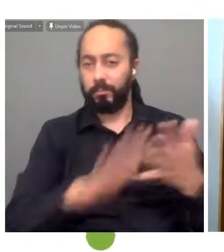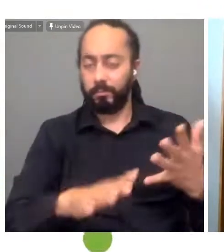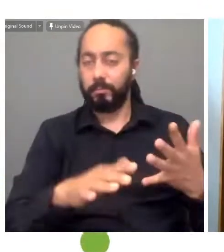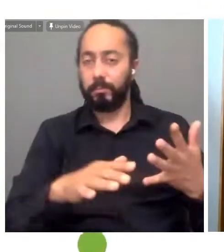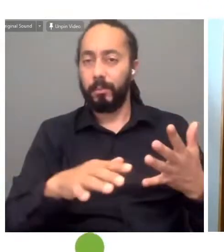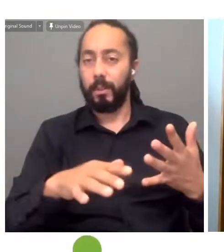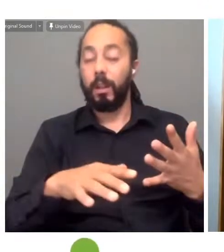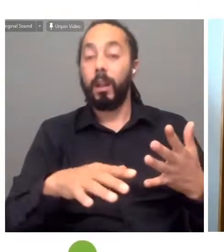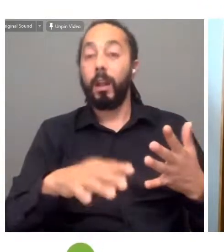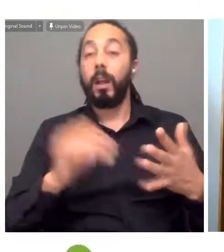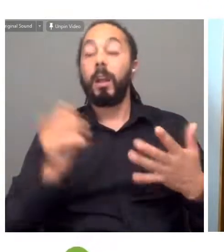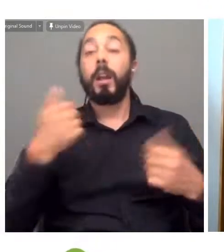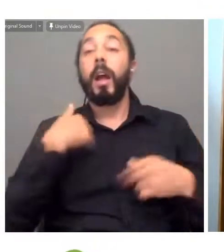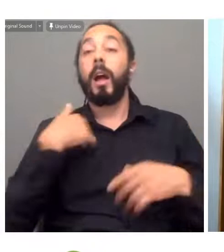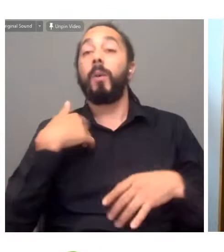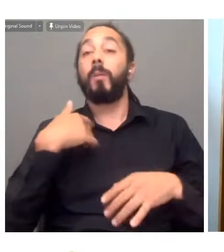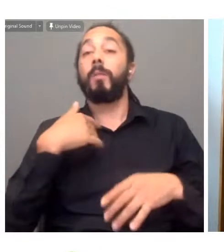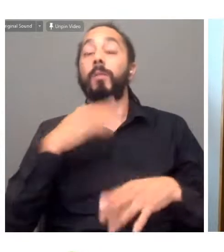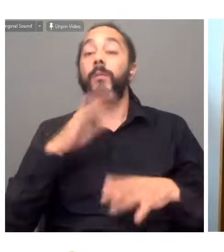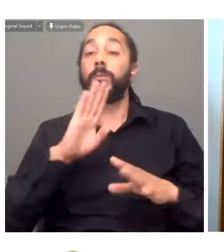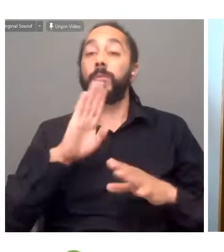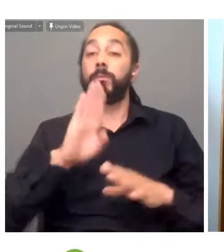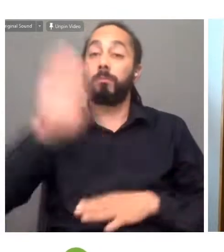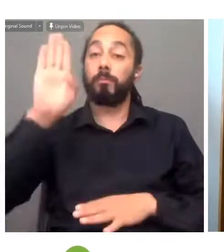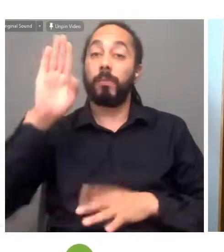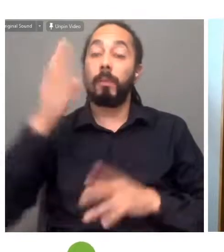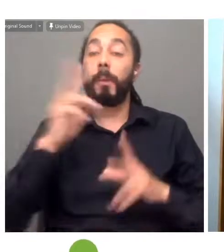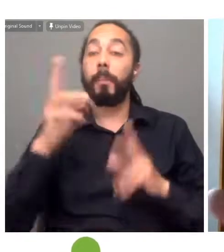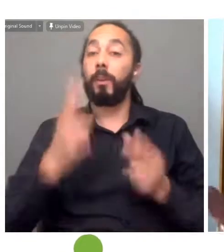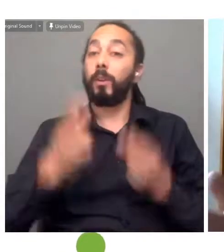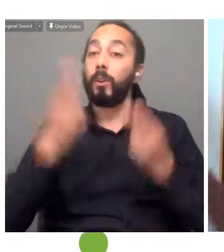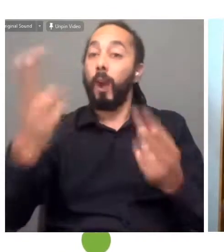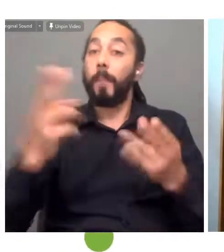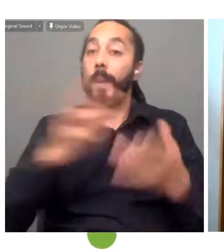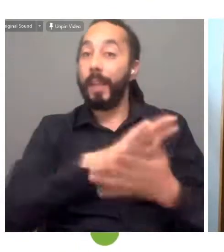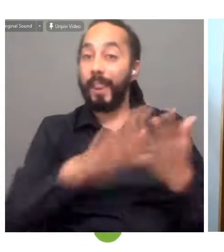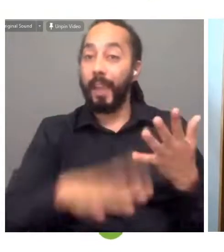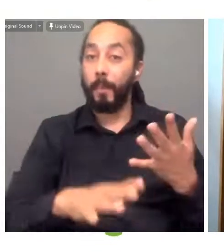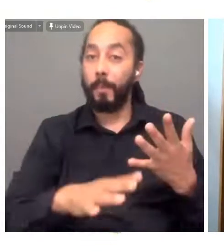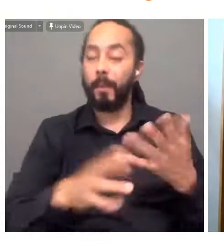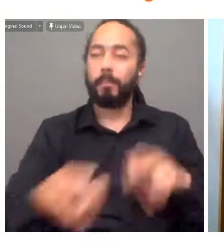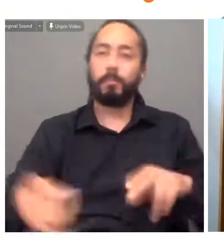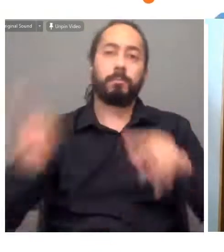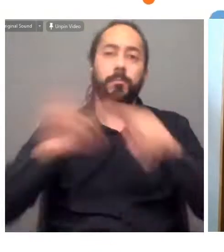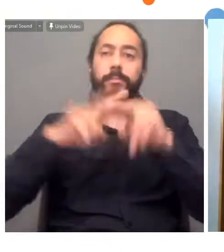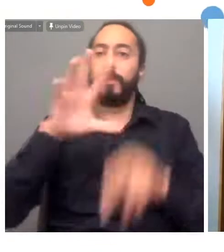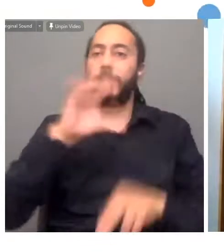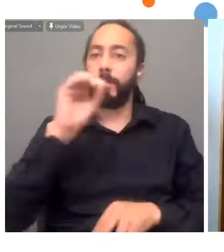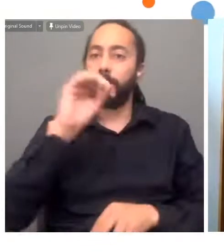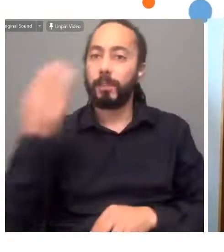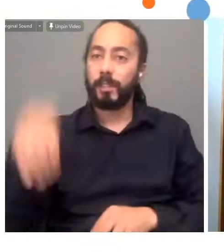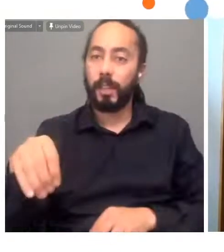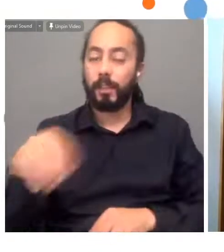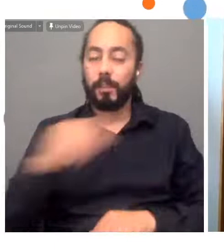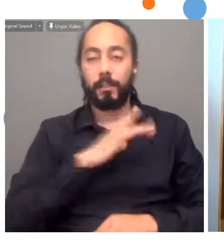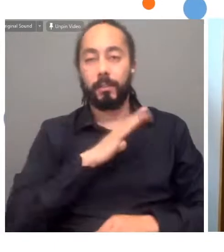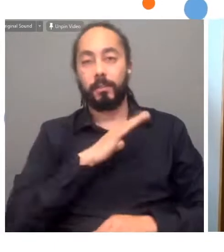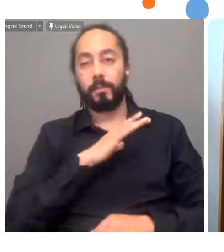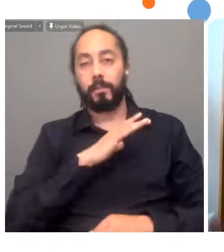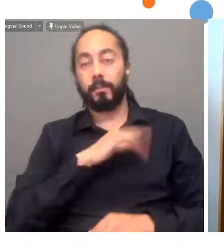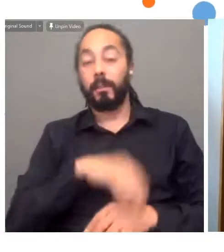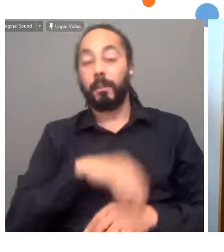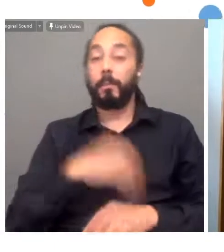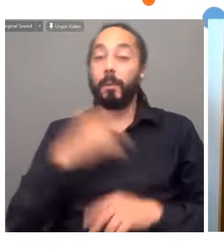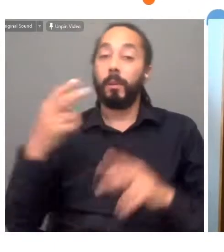coming from those communities have gone up 50%. I mean, Jesse Wente as head of the Canada Council,